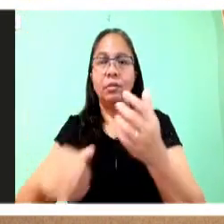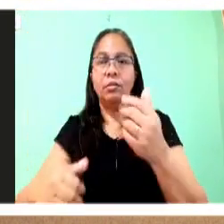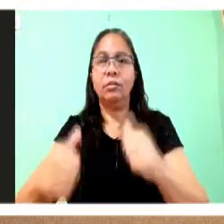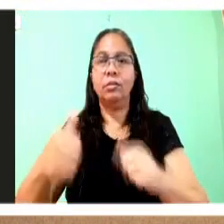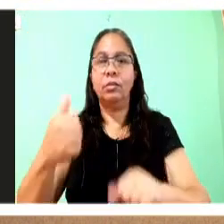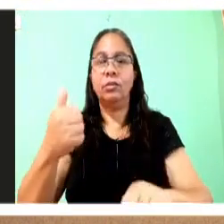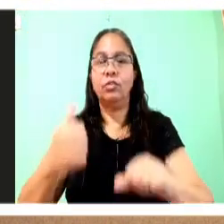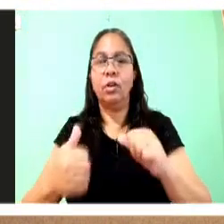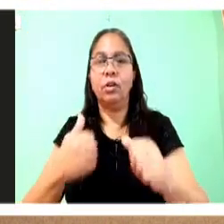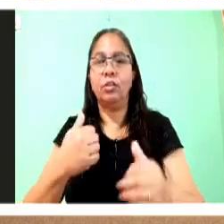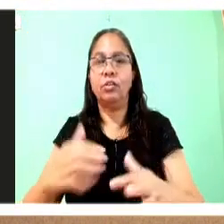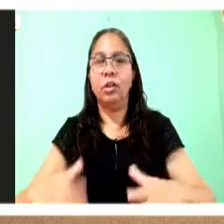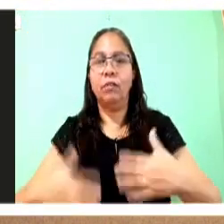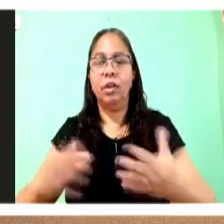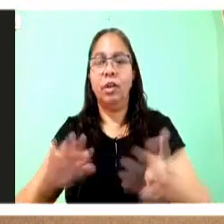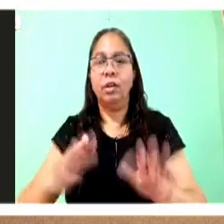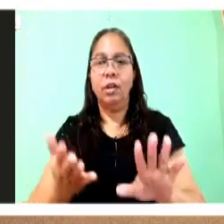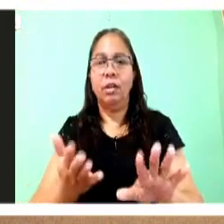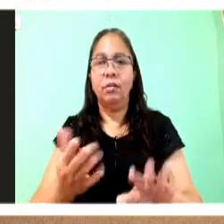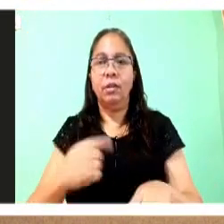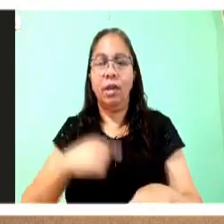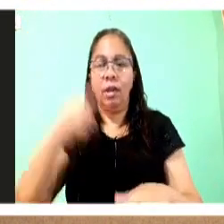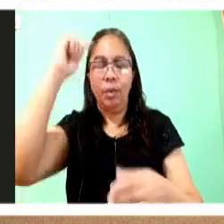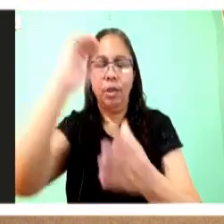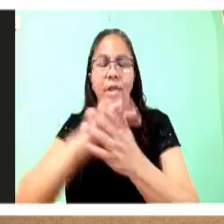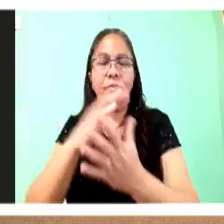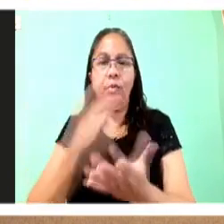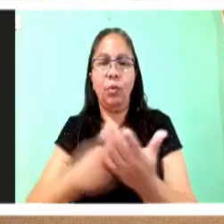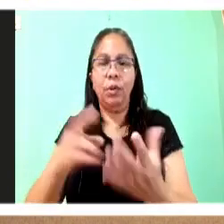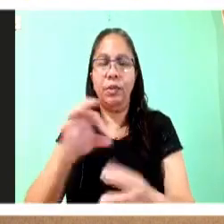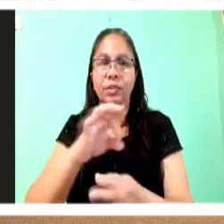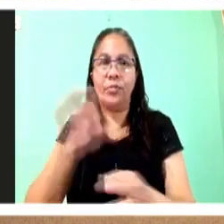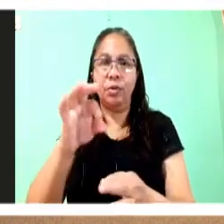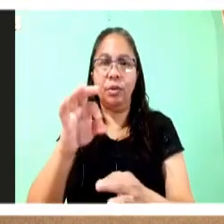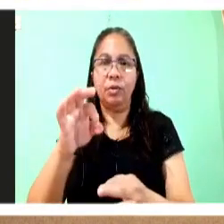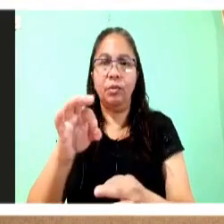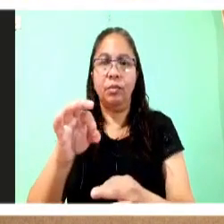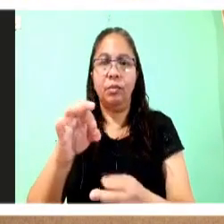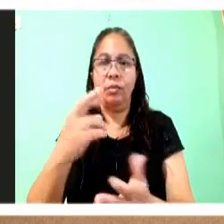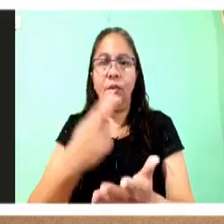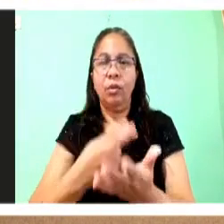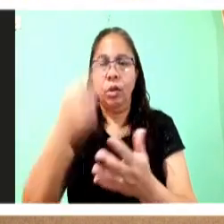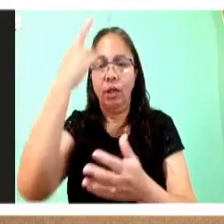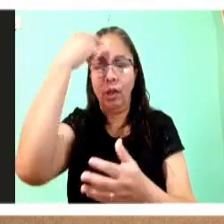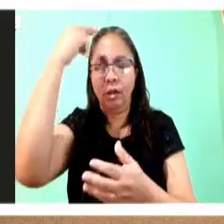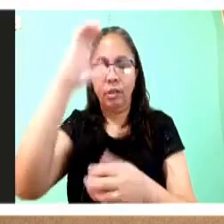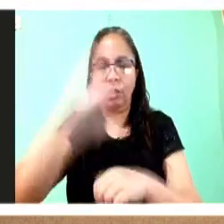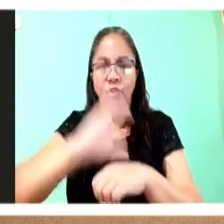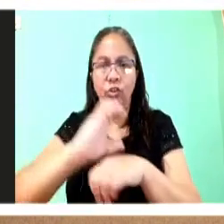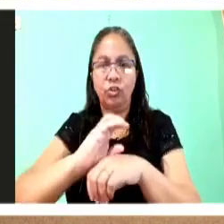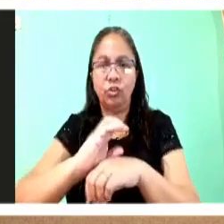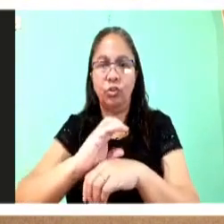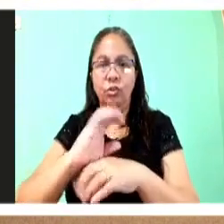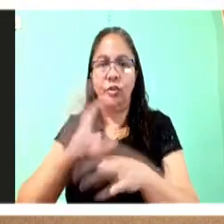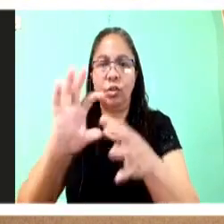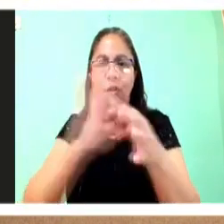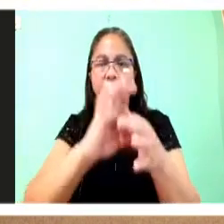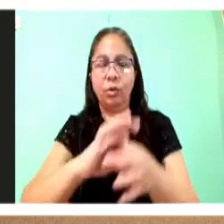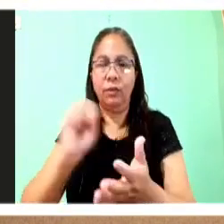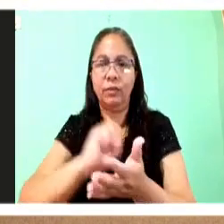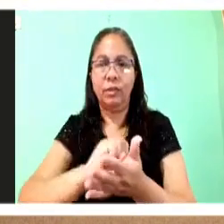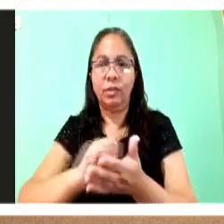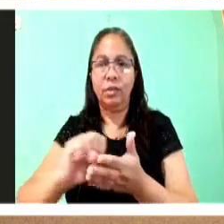living and the dead. I believe in the Holy Spirit, the Holy Catholic Church, the communion of saints,